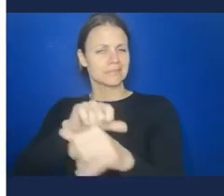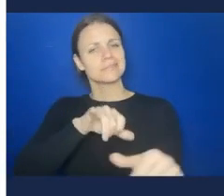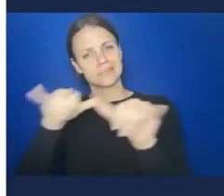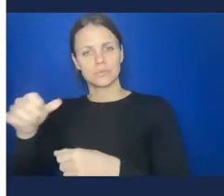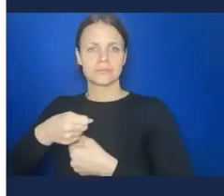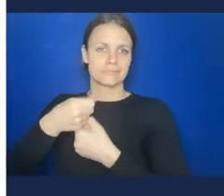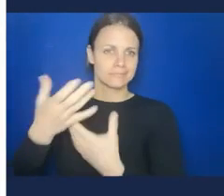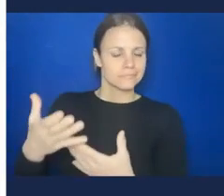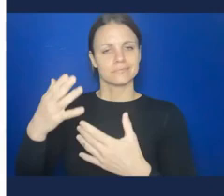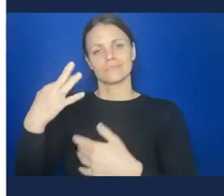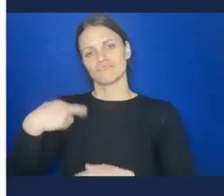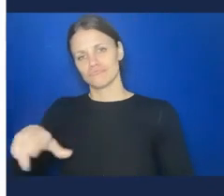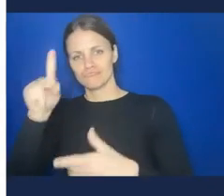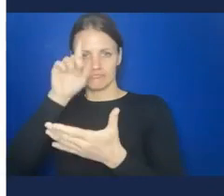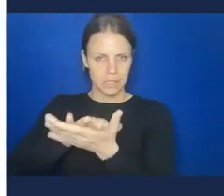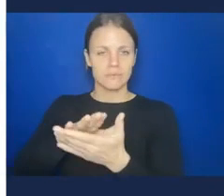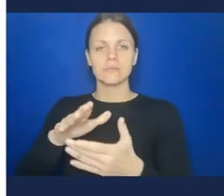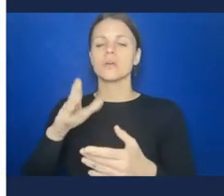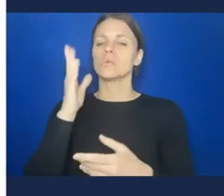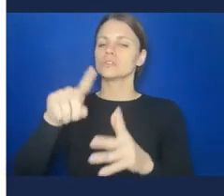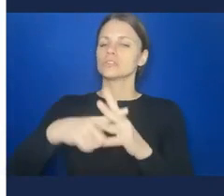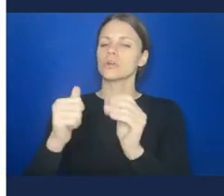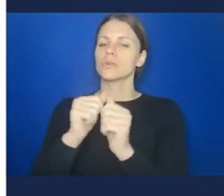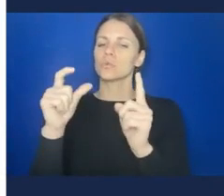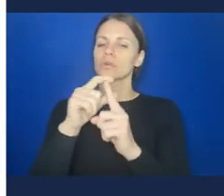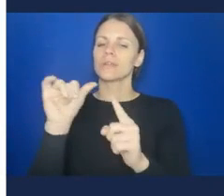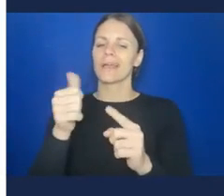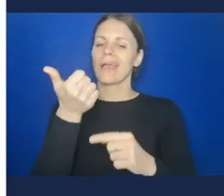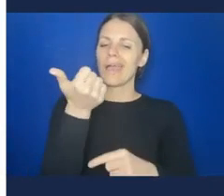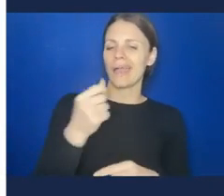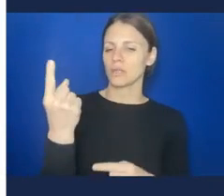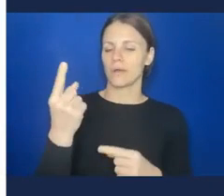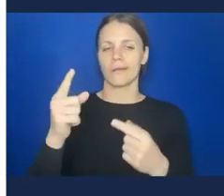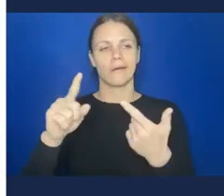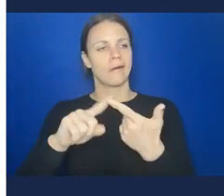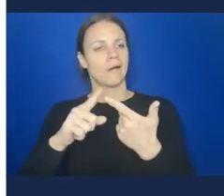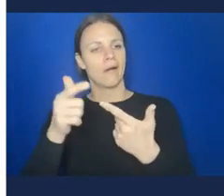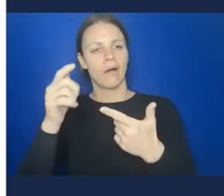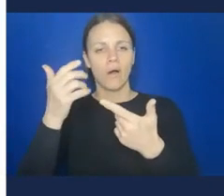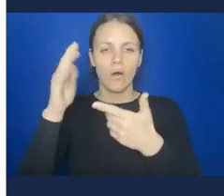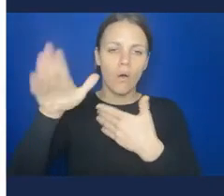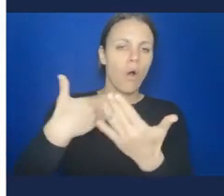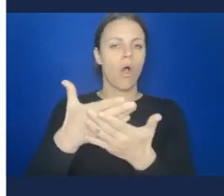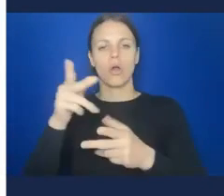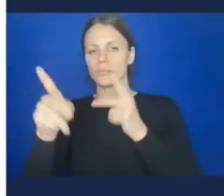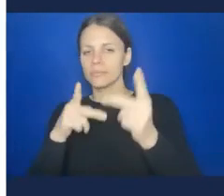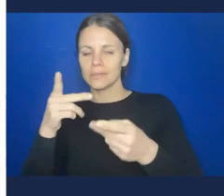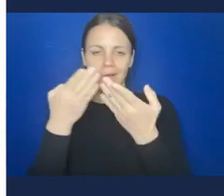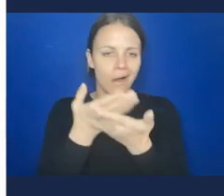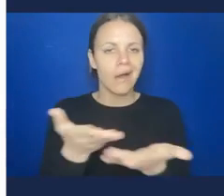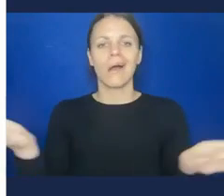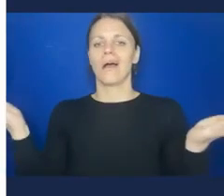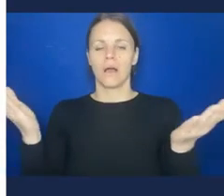they start with words like anyone or all people. All people have freedom of speech. All people have freedom of belief. Everyone has these